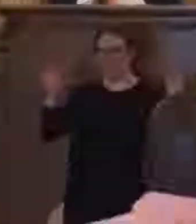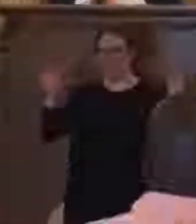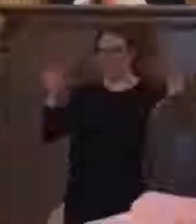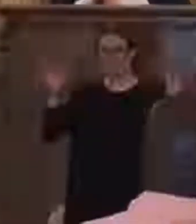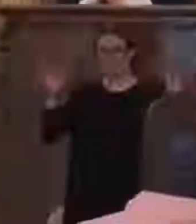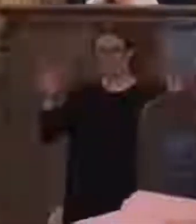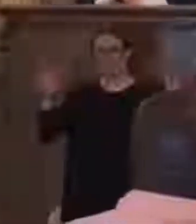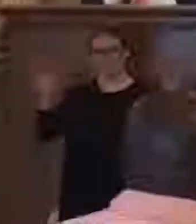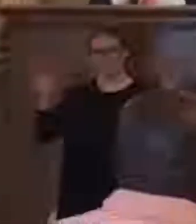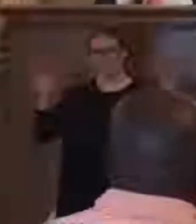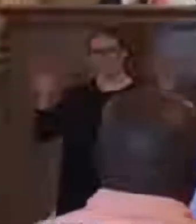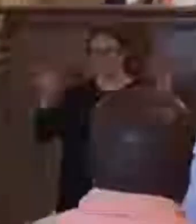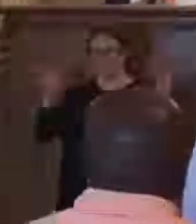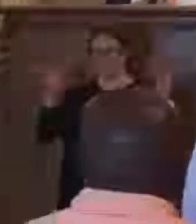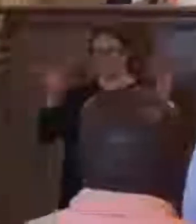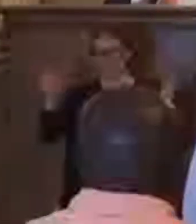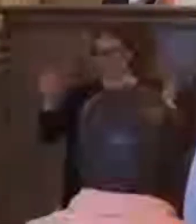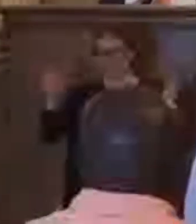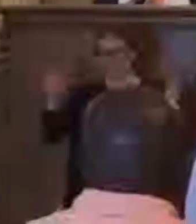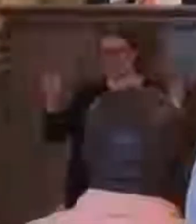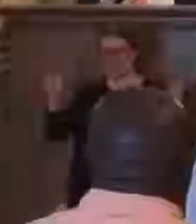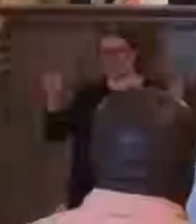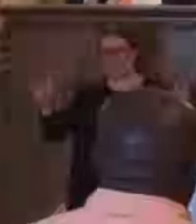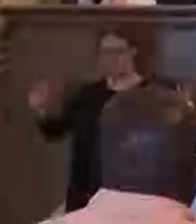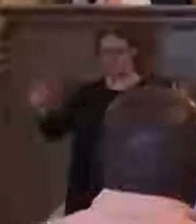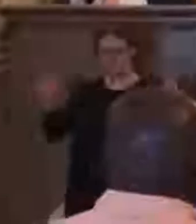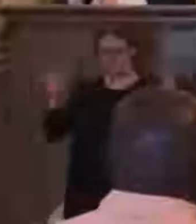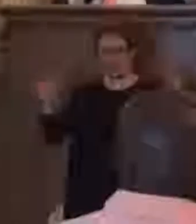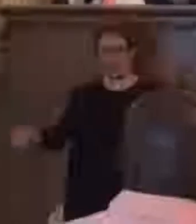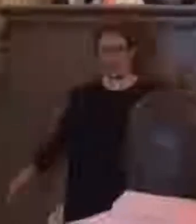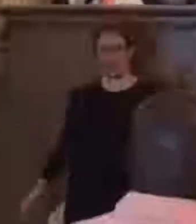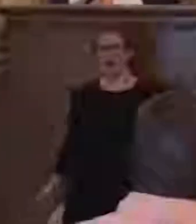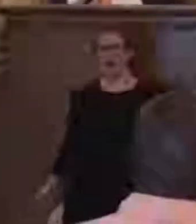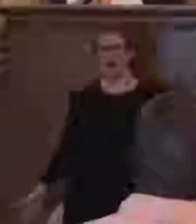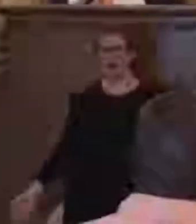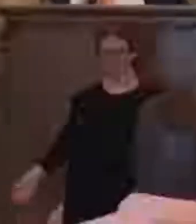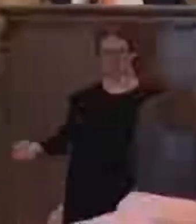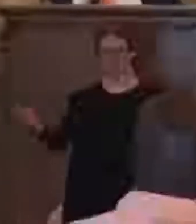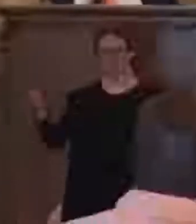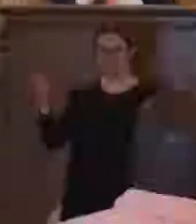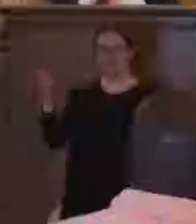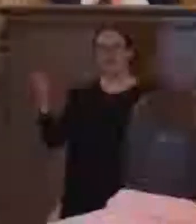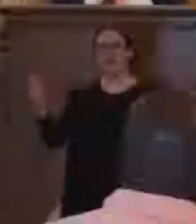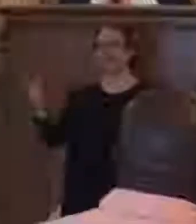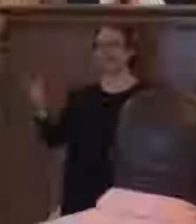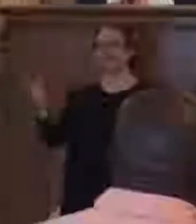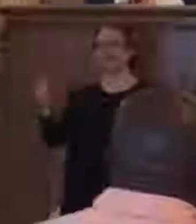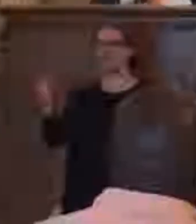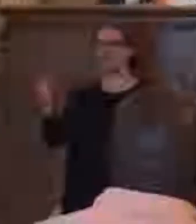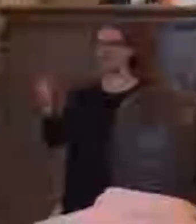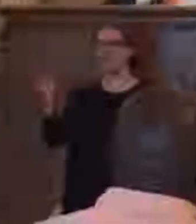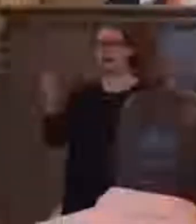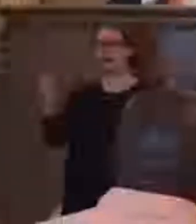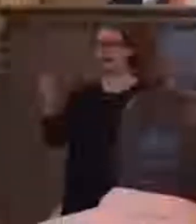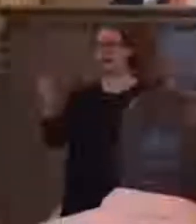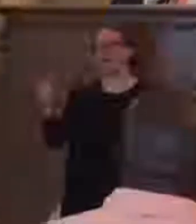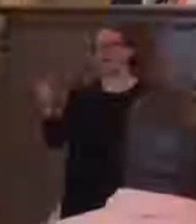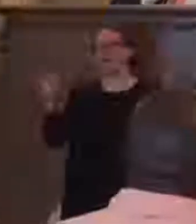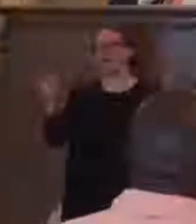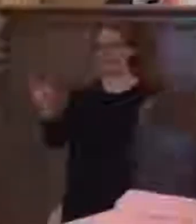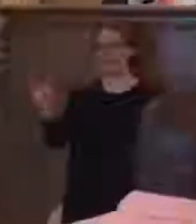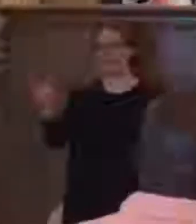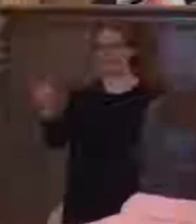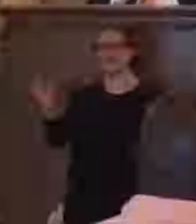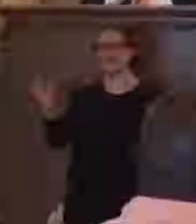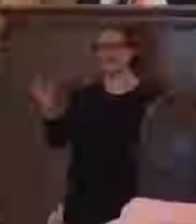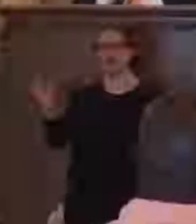heart and every soul, every mind, God. Oh, we bind every bit of fear and temptation, every hindrance that would try to come